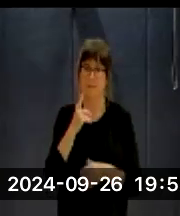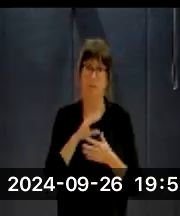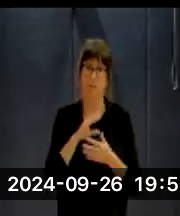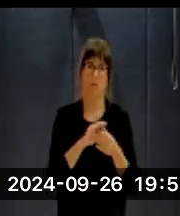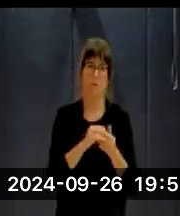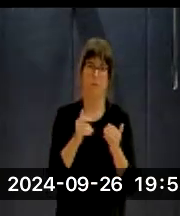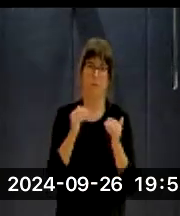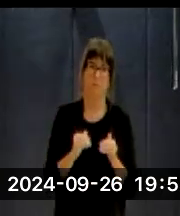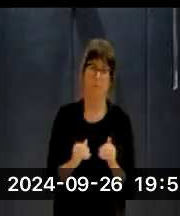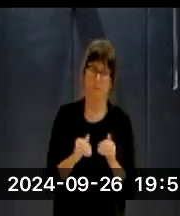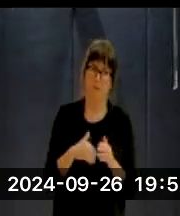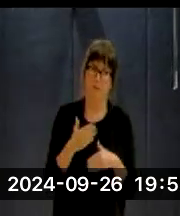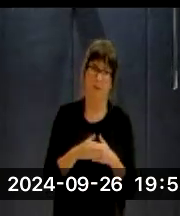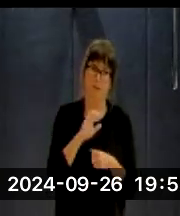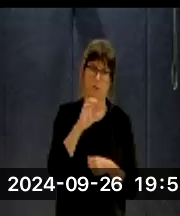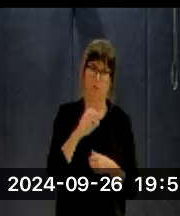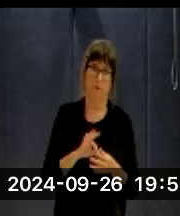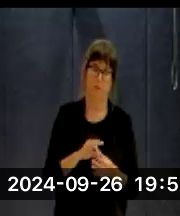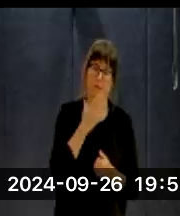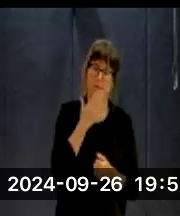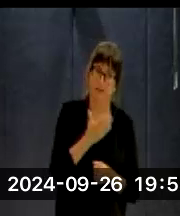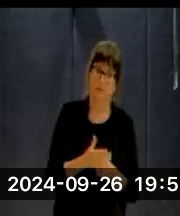Zoom comment, but thank you.